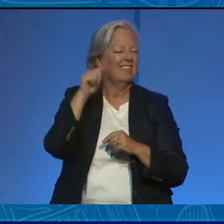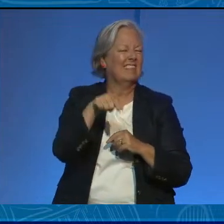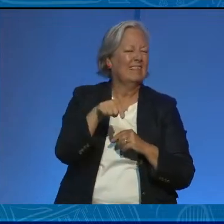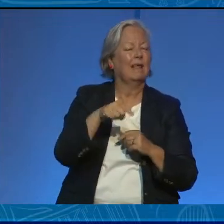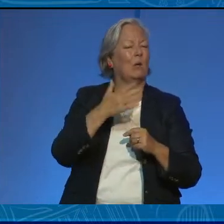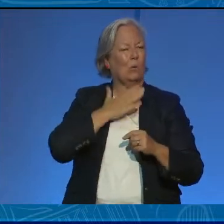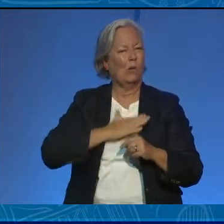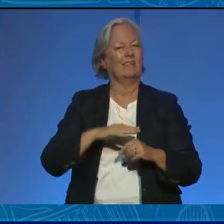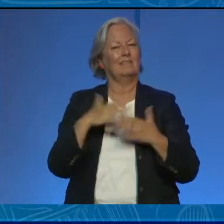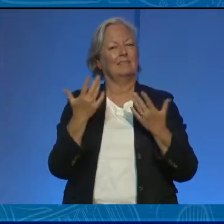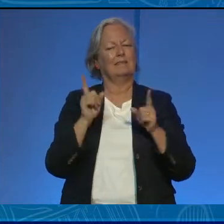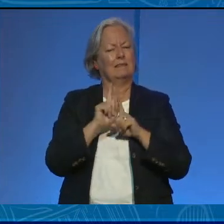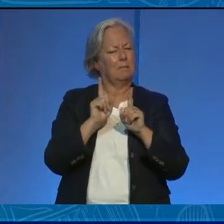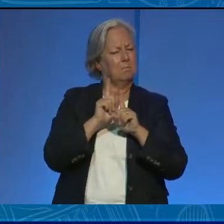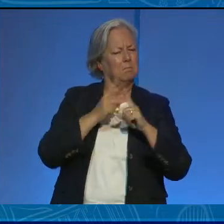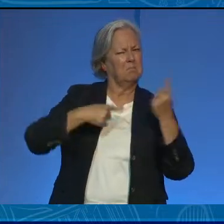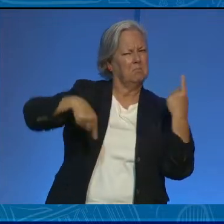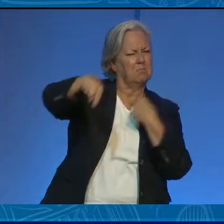equal participation.